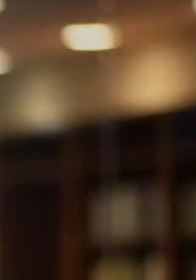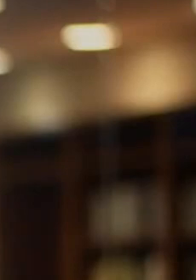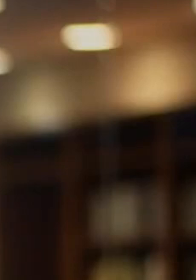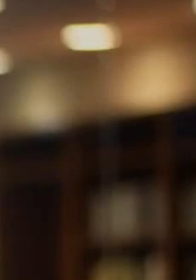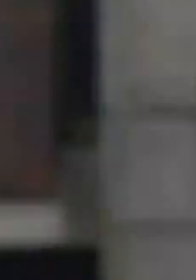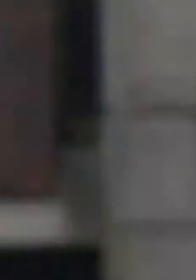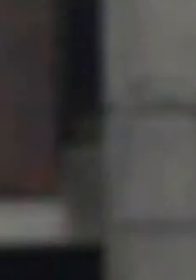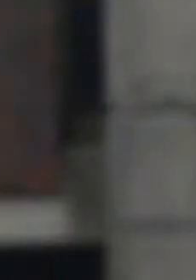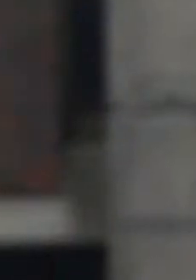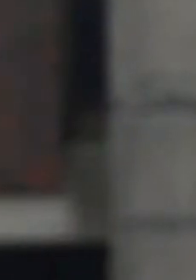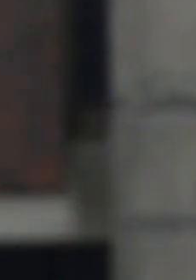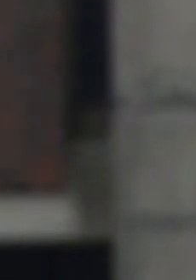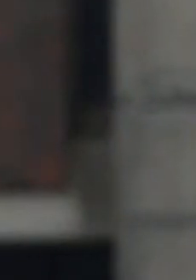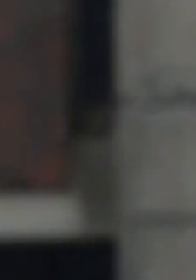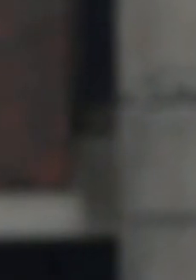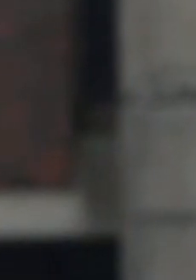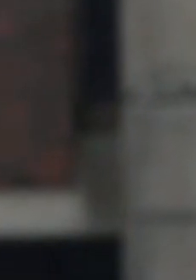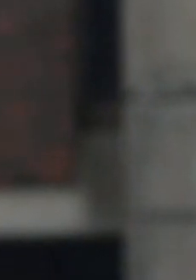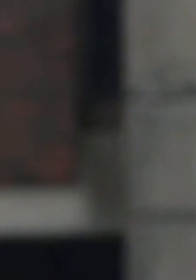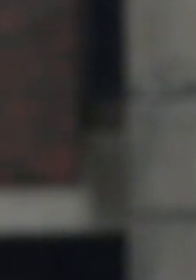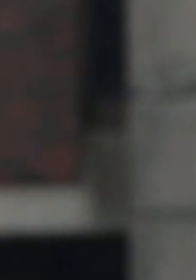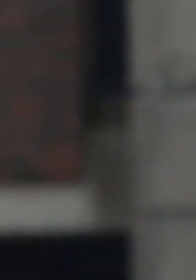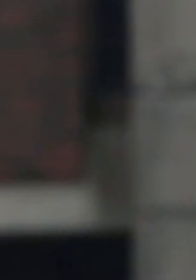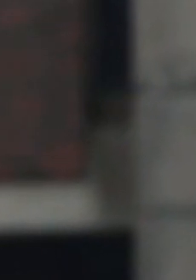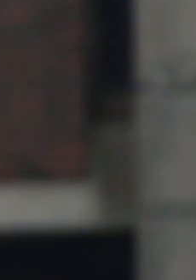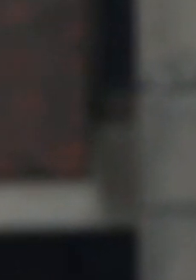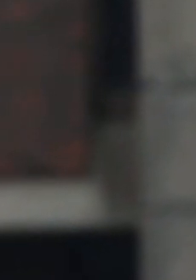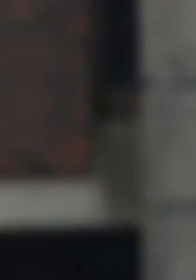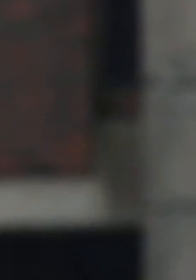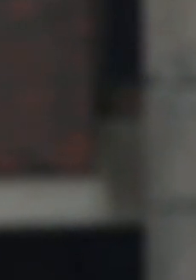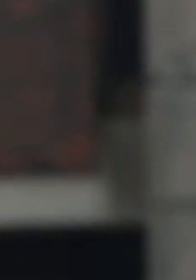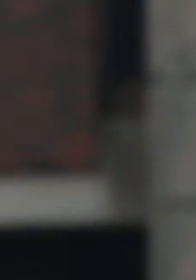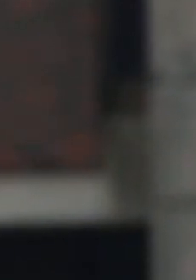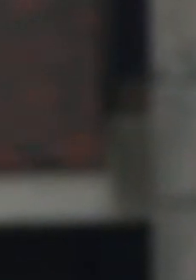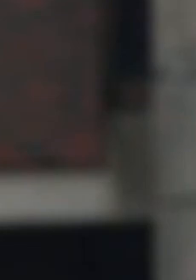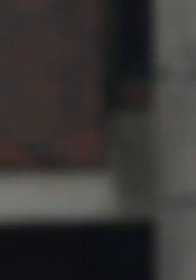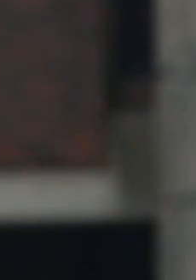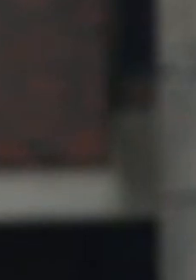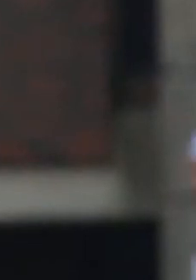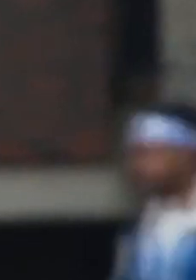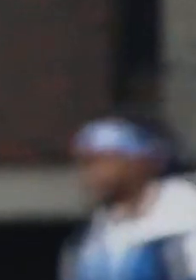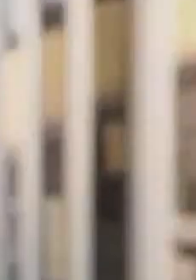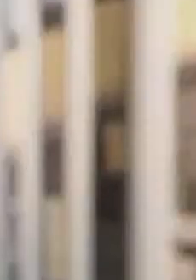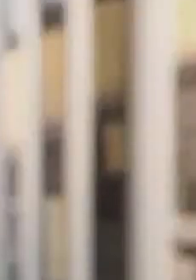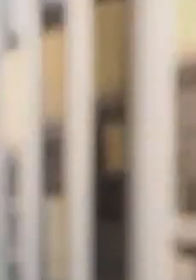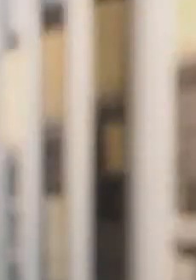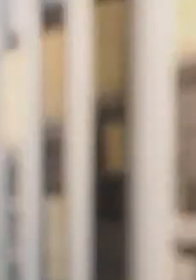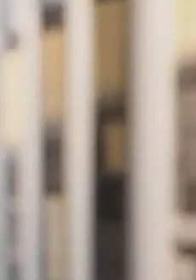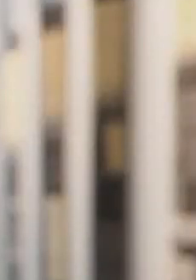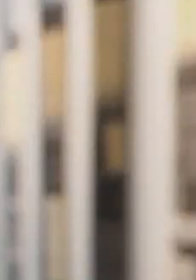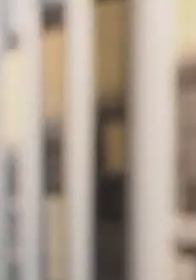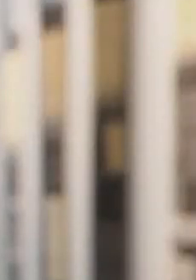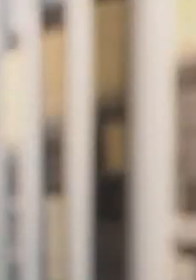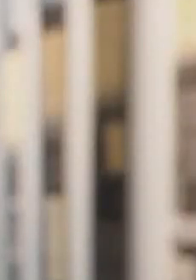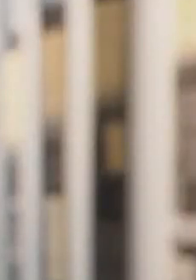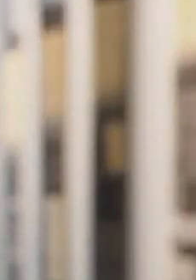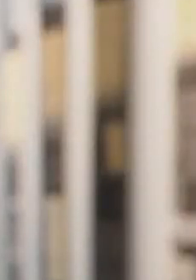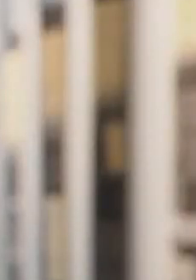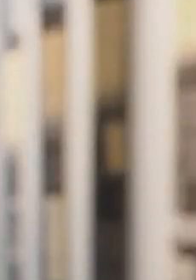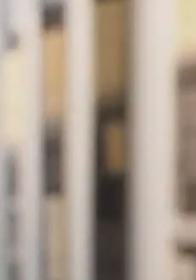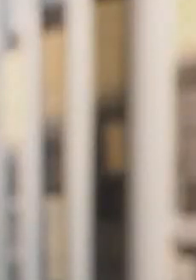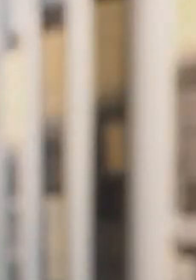human rights. The human rights education I've received here has definitely made me a more dedicated activist, because it's shown me how